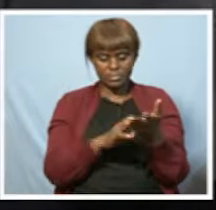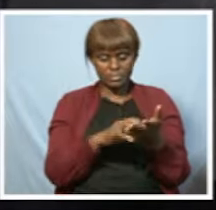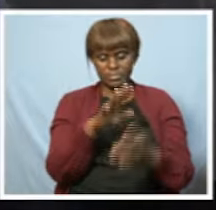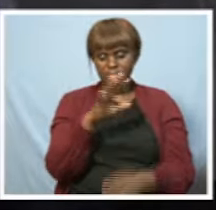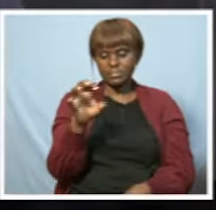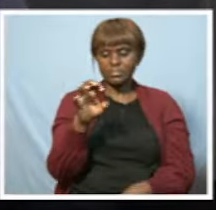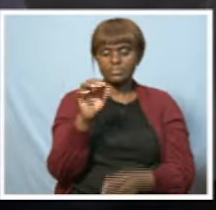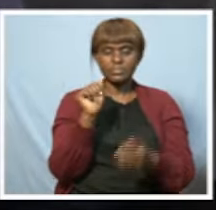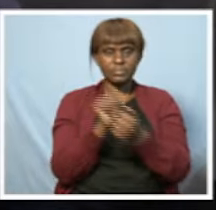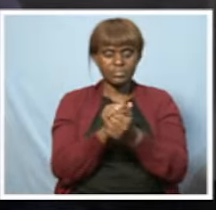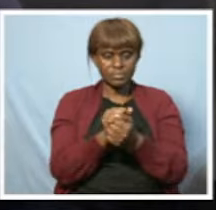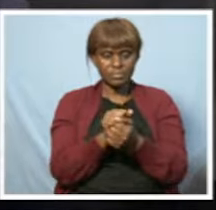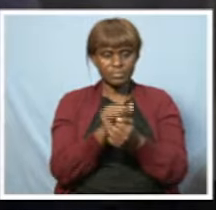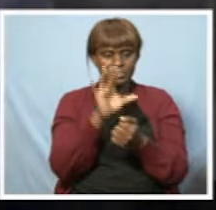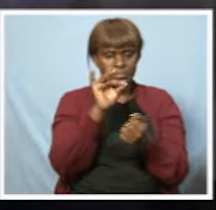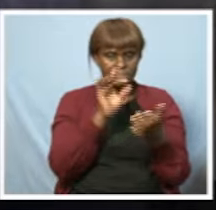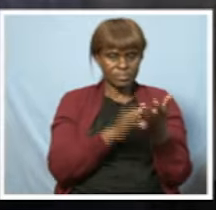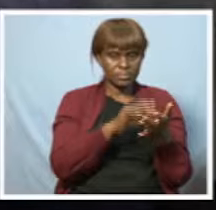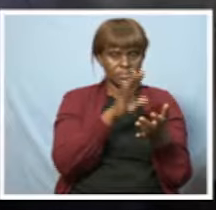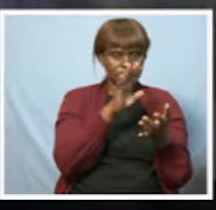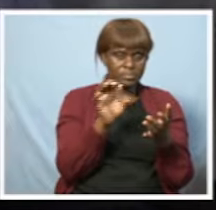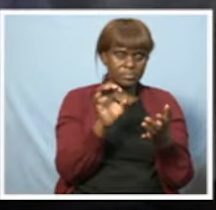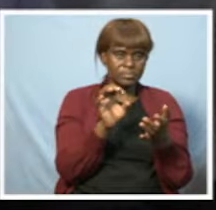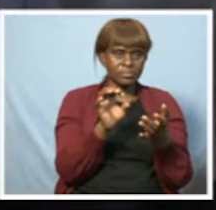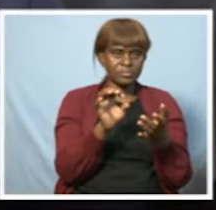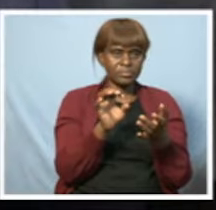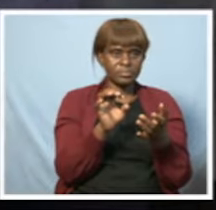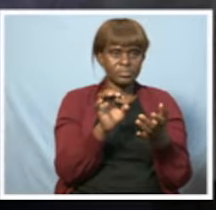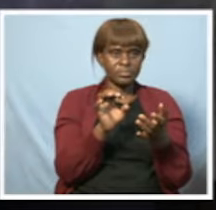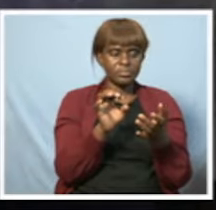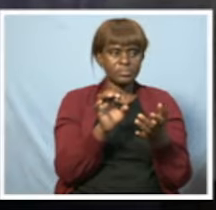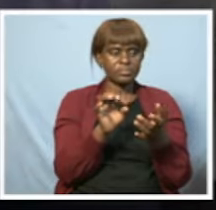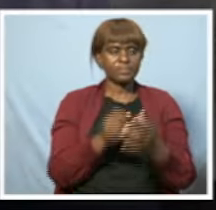155,500 with 8,500.